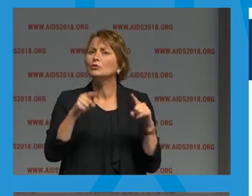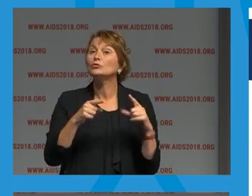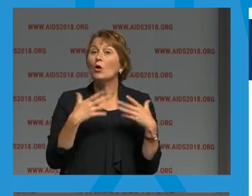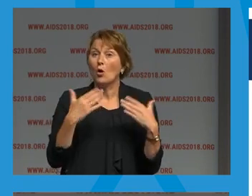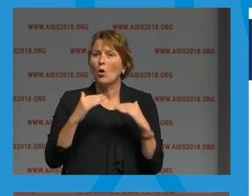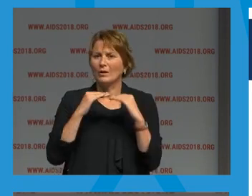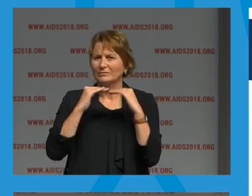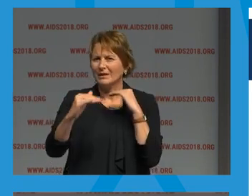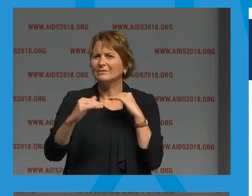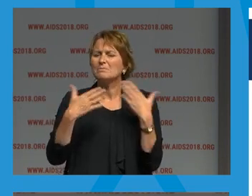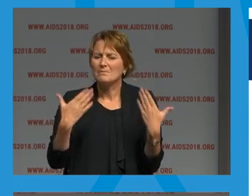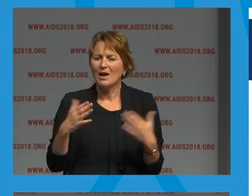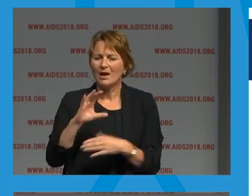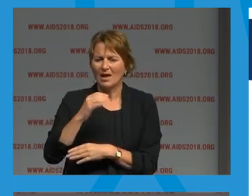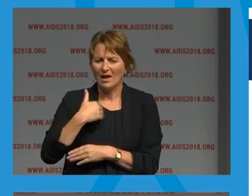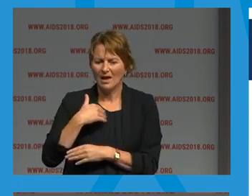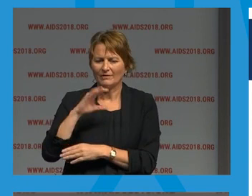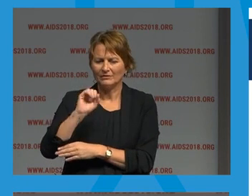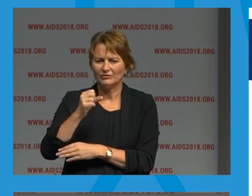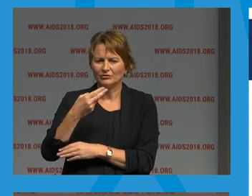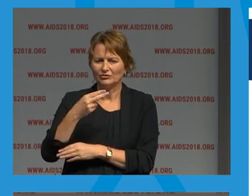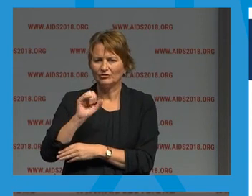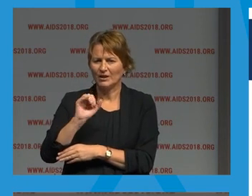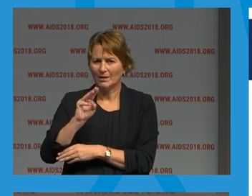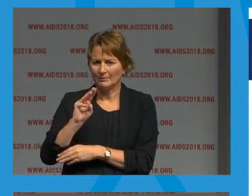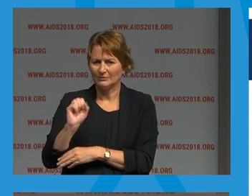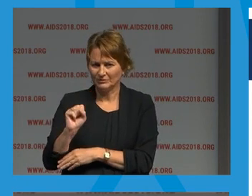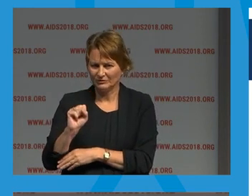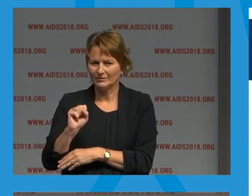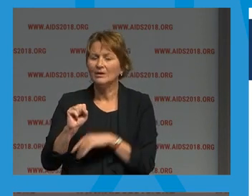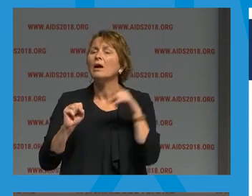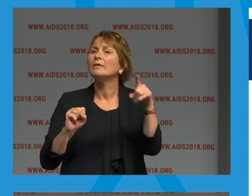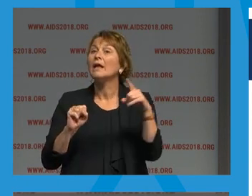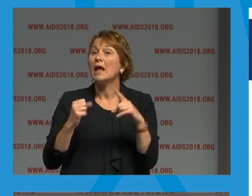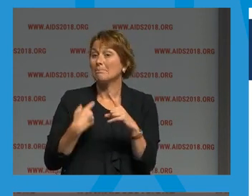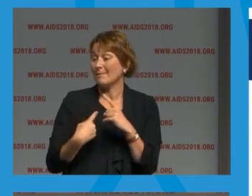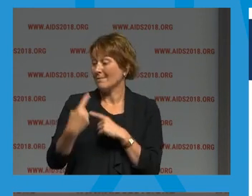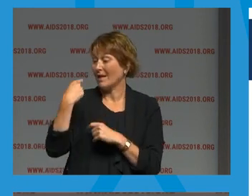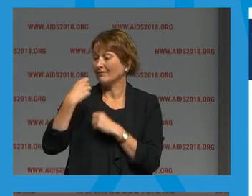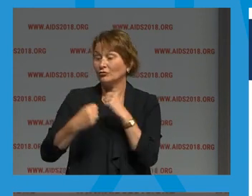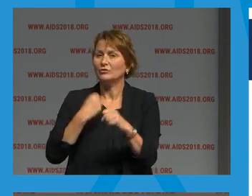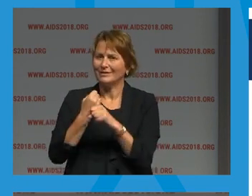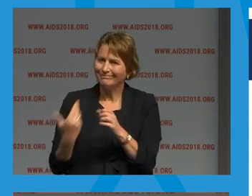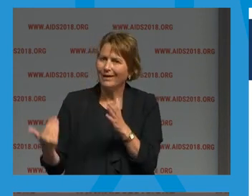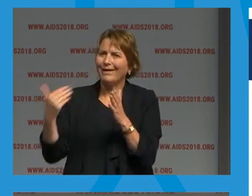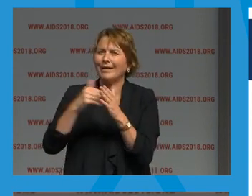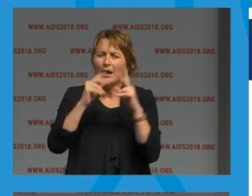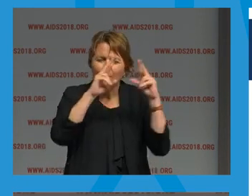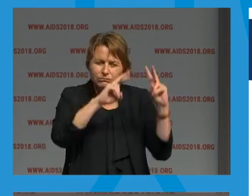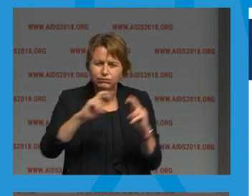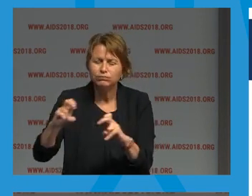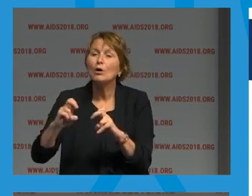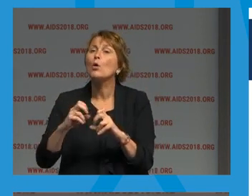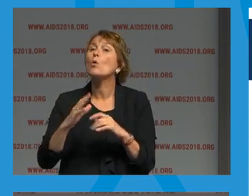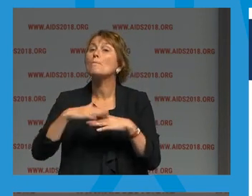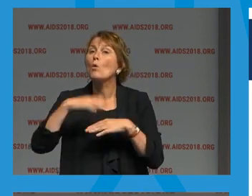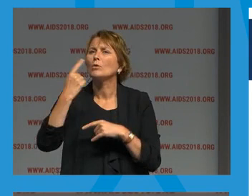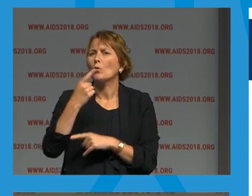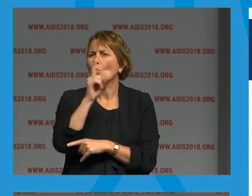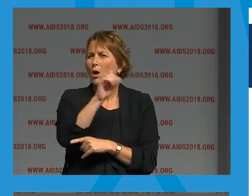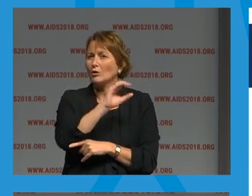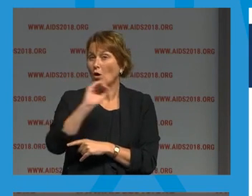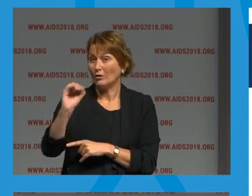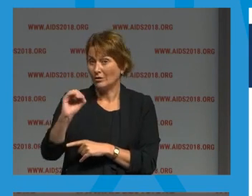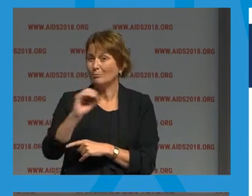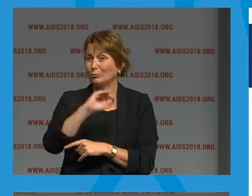called SHIMS. This was repeated just last year. More than 100% increase in viral load suppression in less